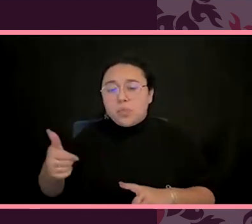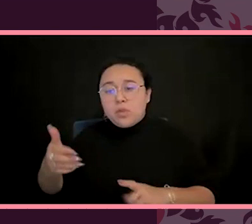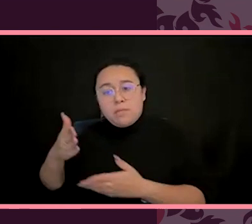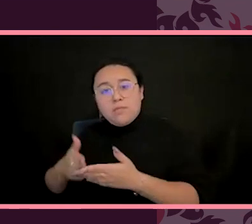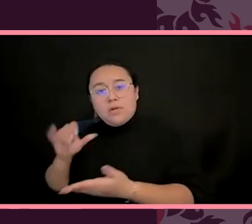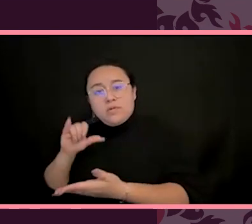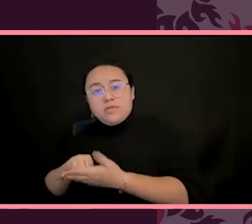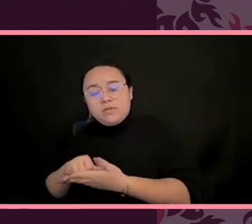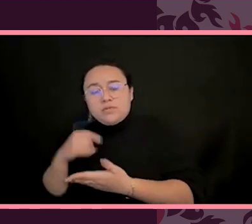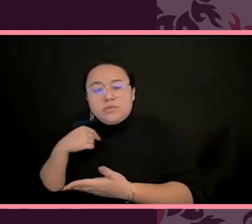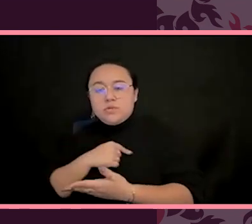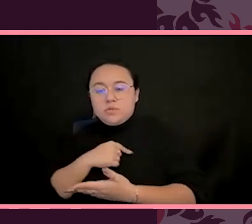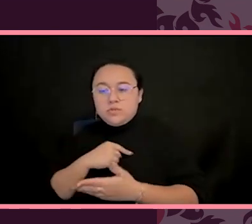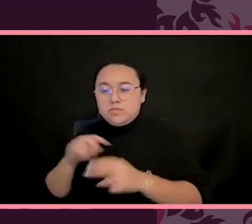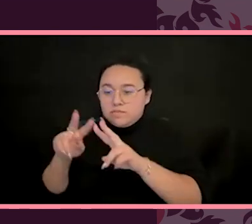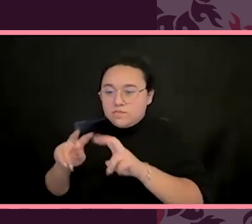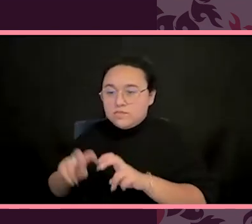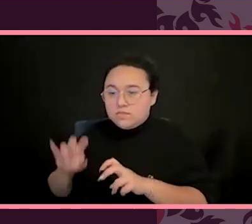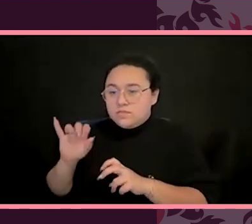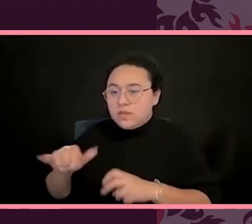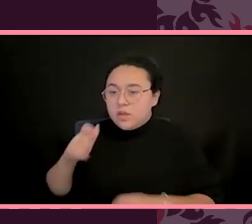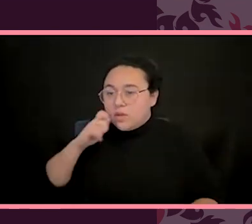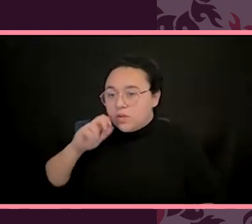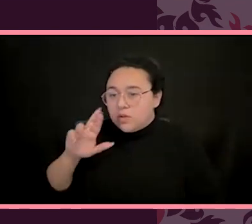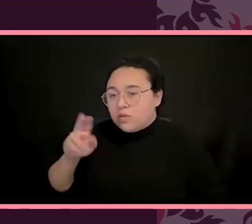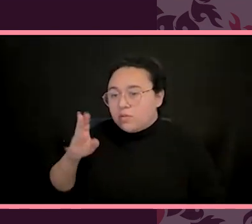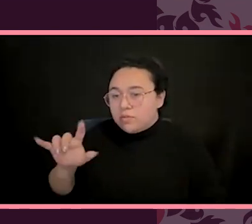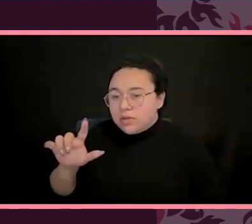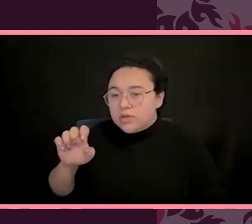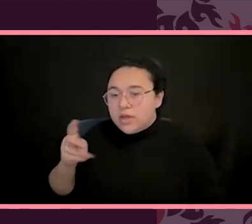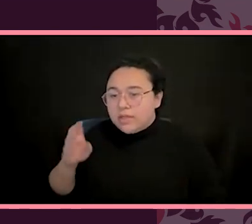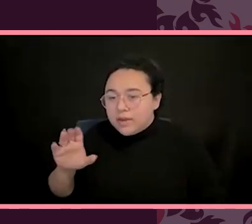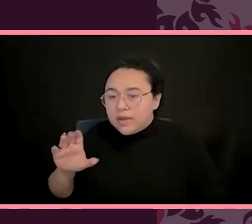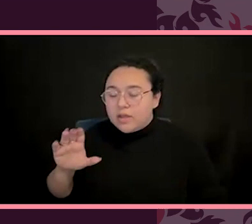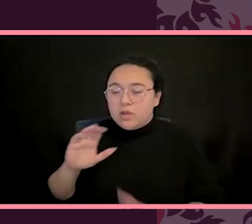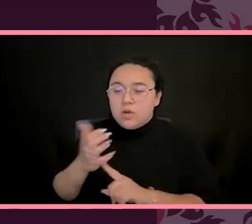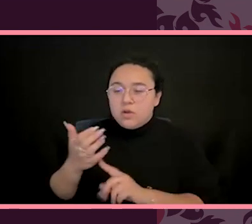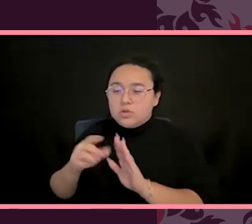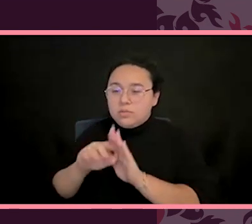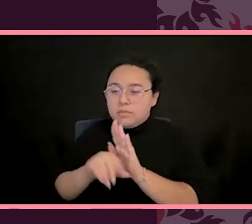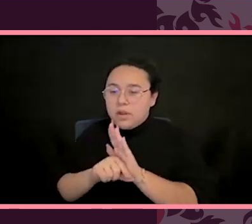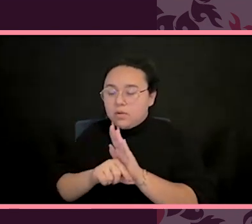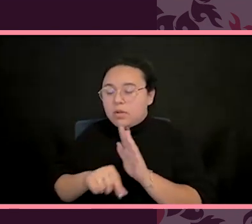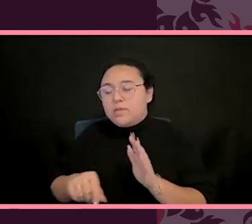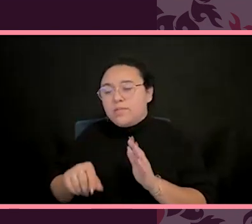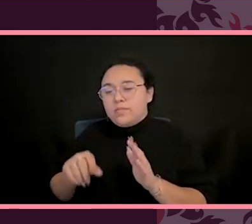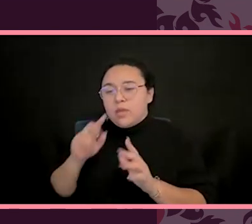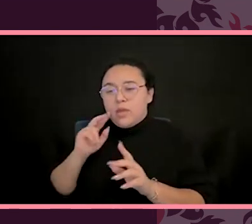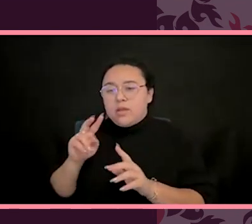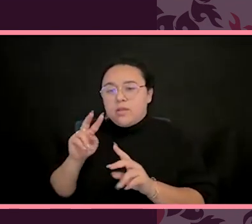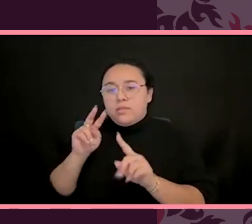that is looking at that racial and ethnic and cultural background and the